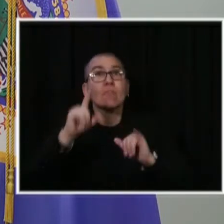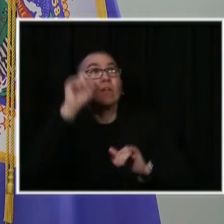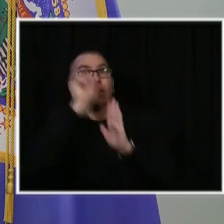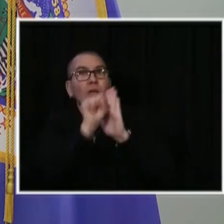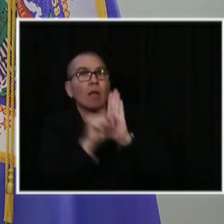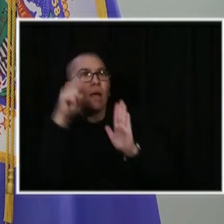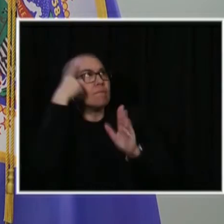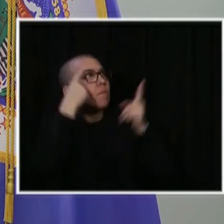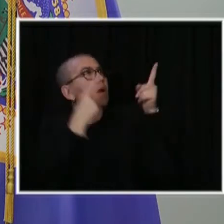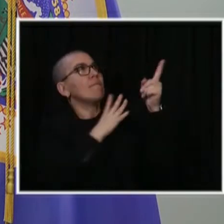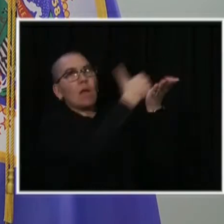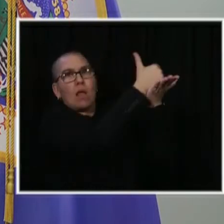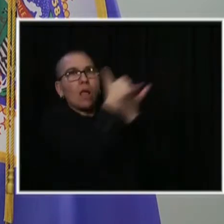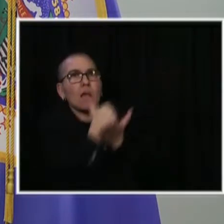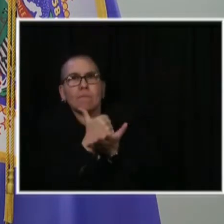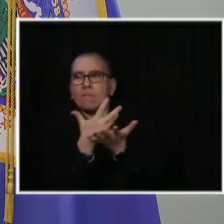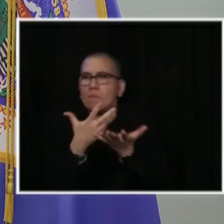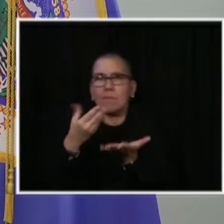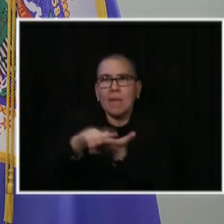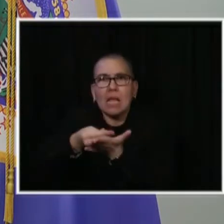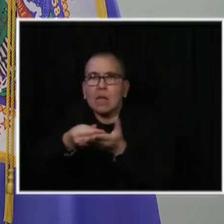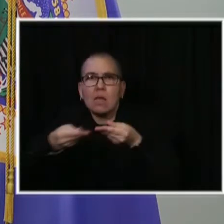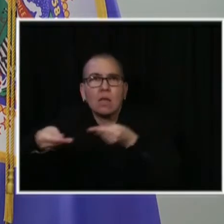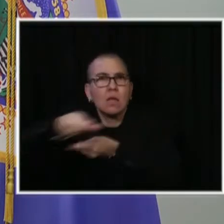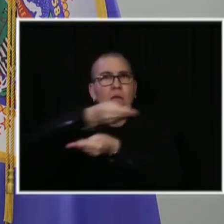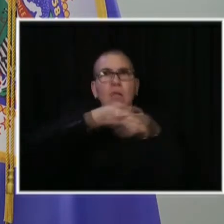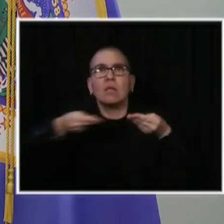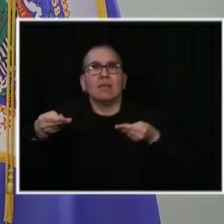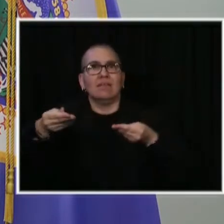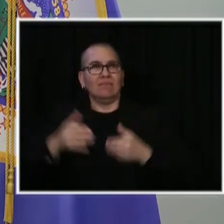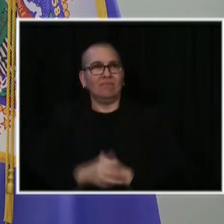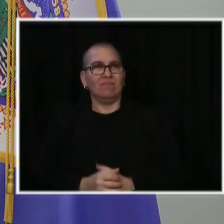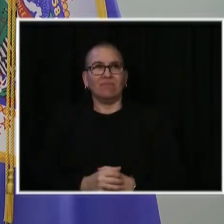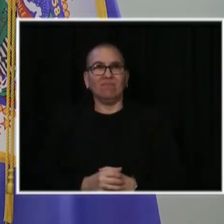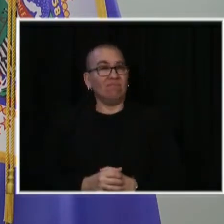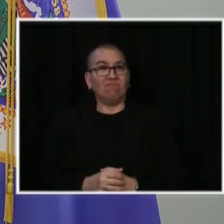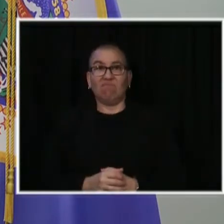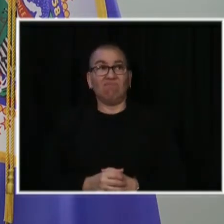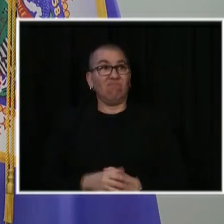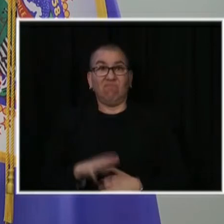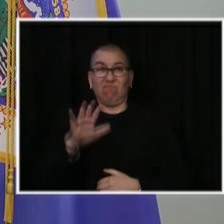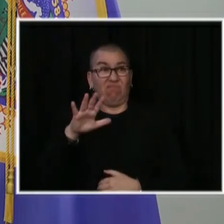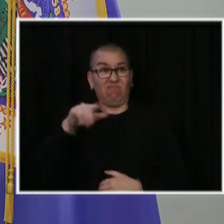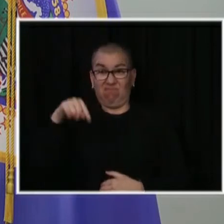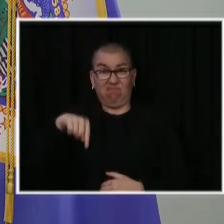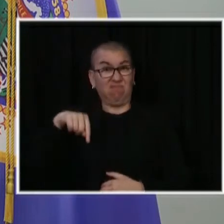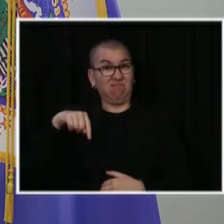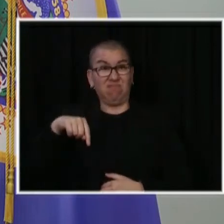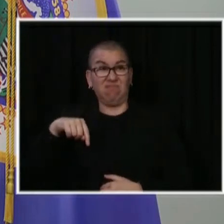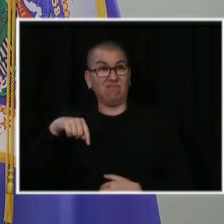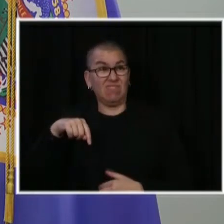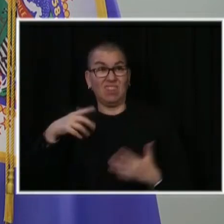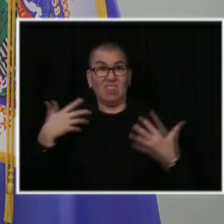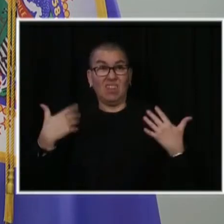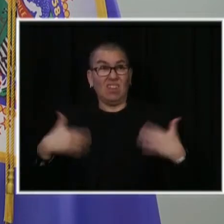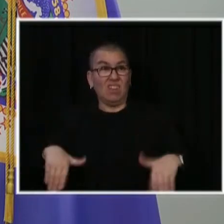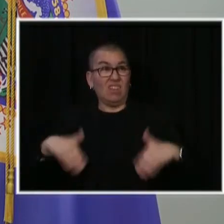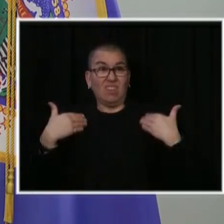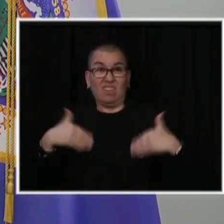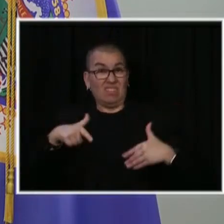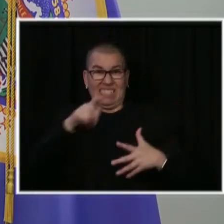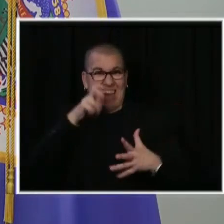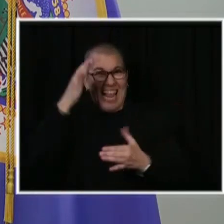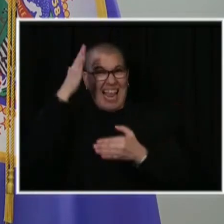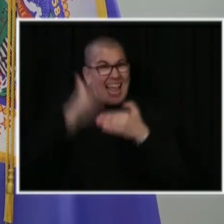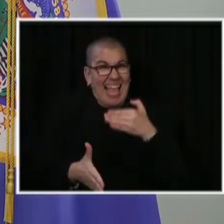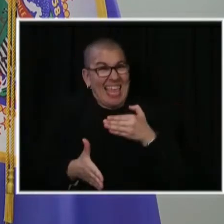of lives, and we will forever be thankful for that. This is a big culmination in the journey. It certainly isn't the end of the journey, but we have a clear path